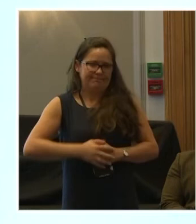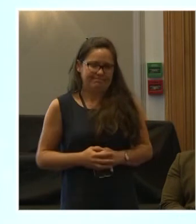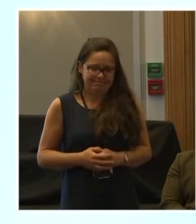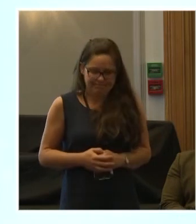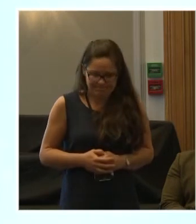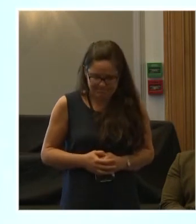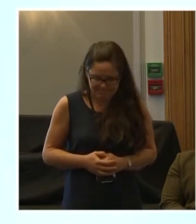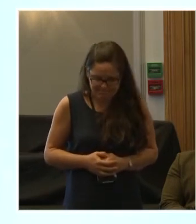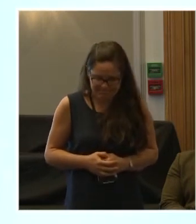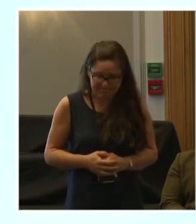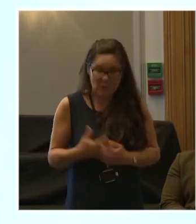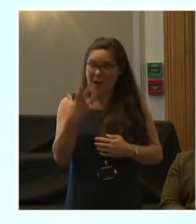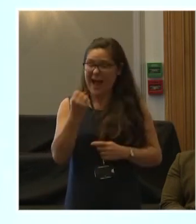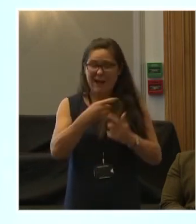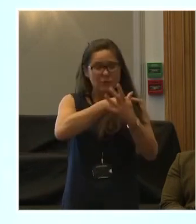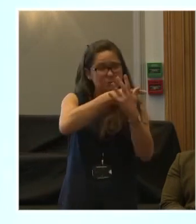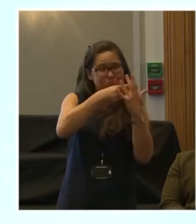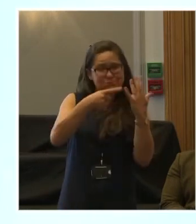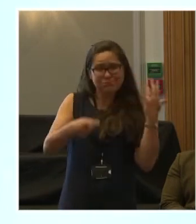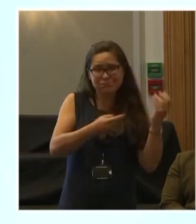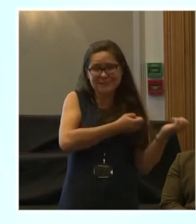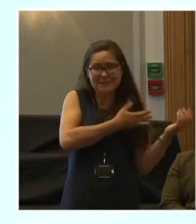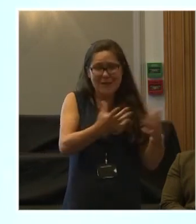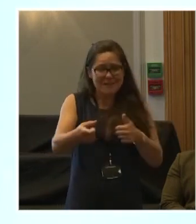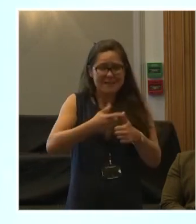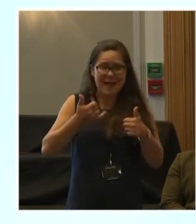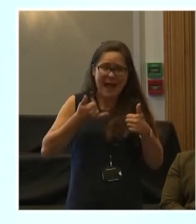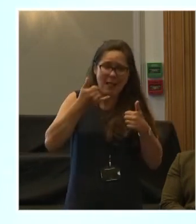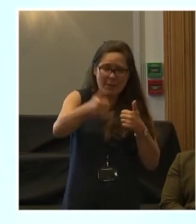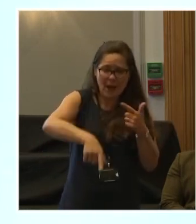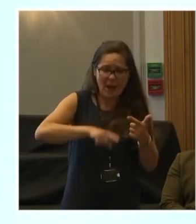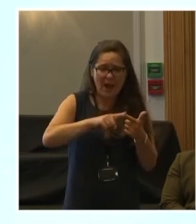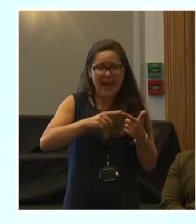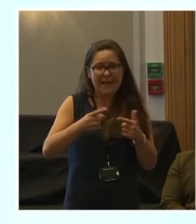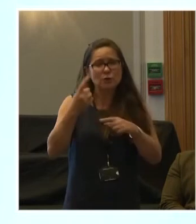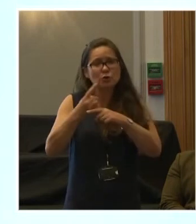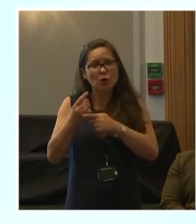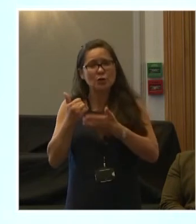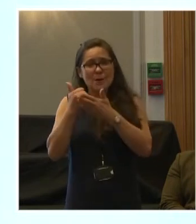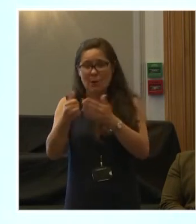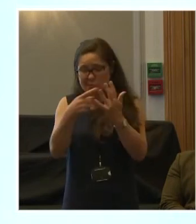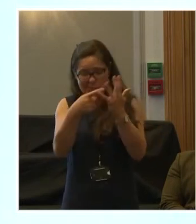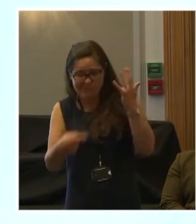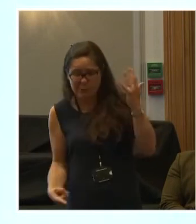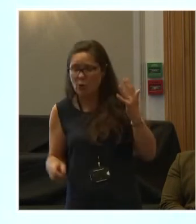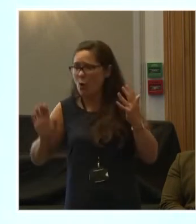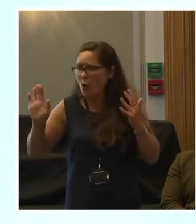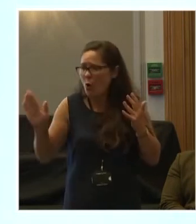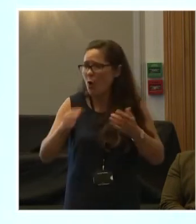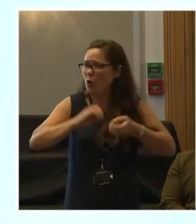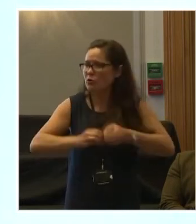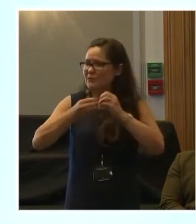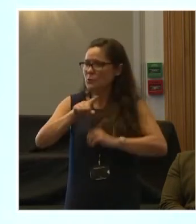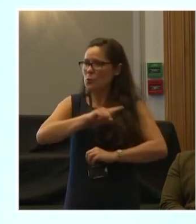services that we have, including our helpline, our talk and support services, and they're all designed to protect and nurture